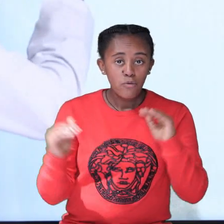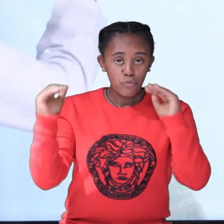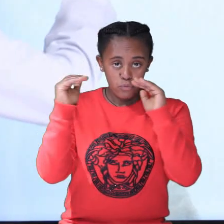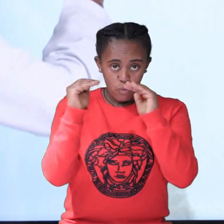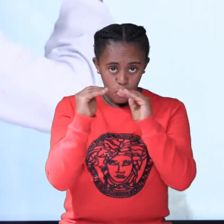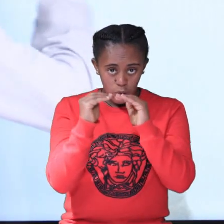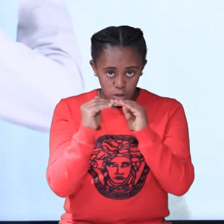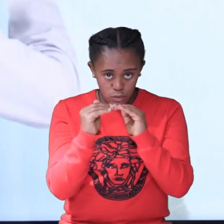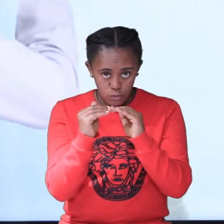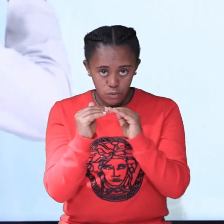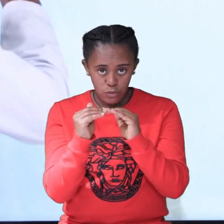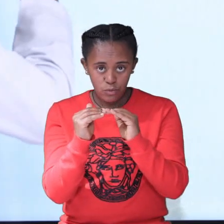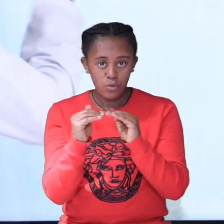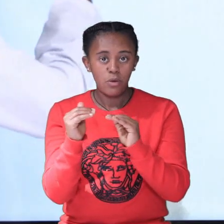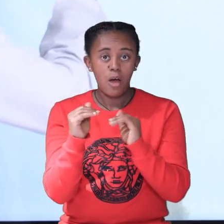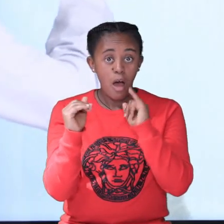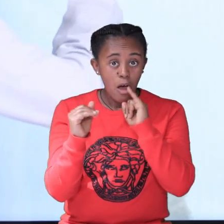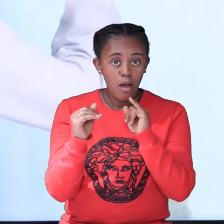and R. So